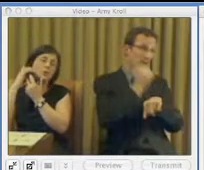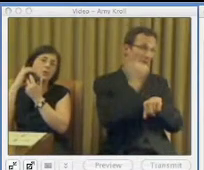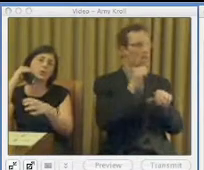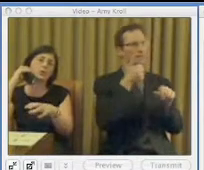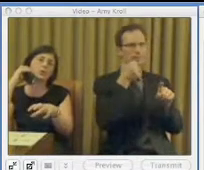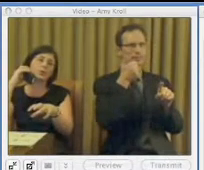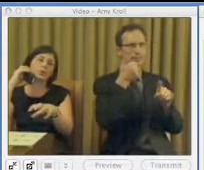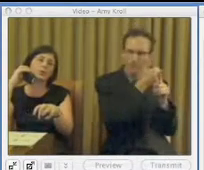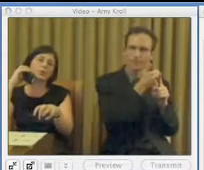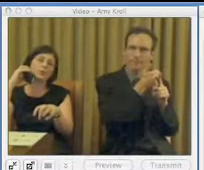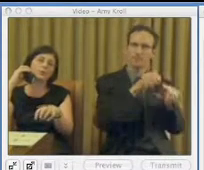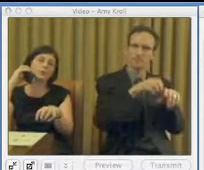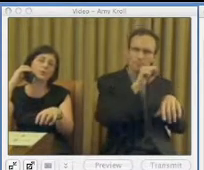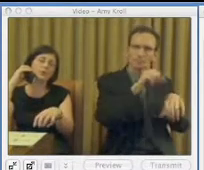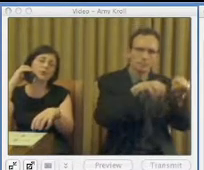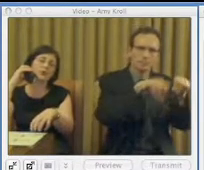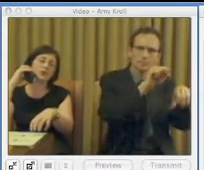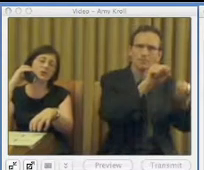So